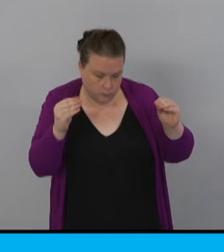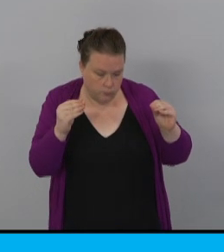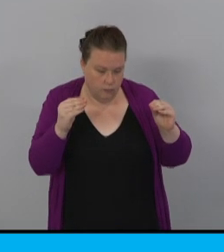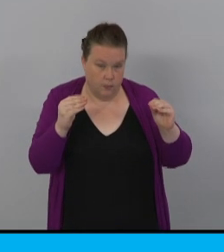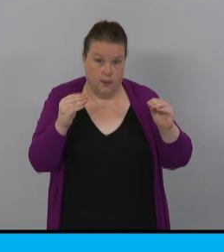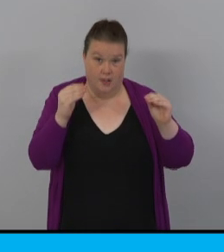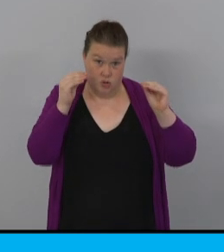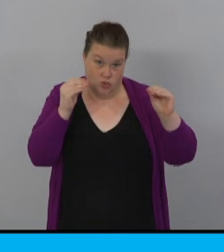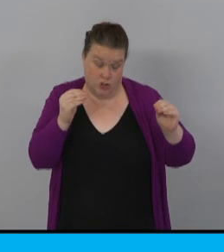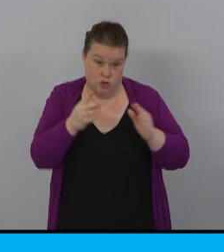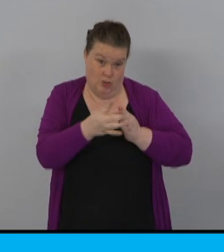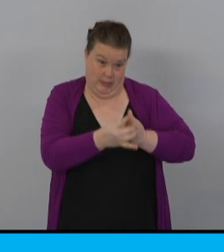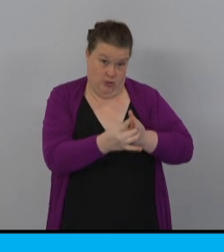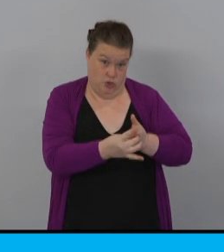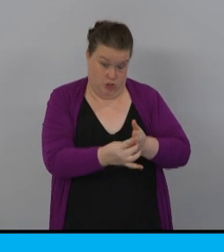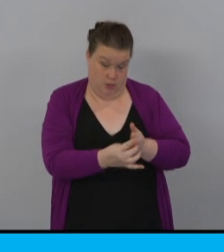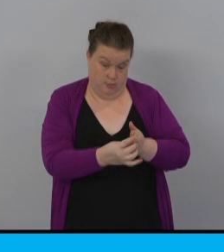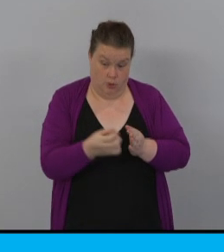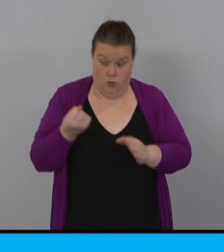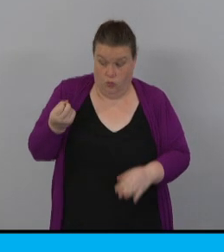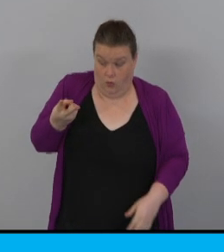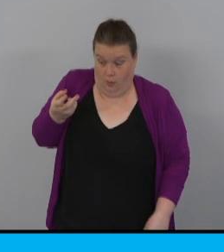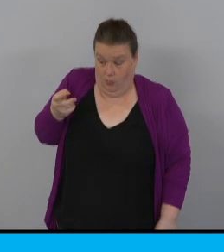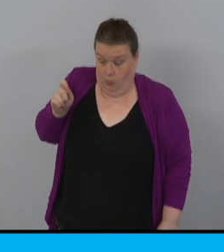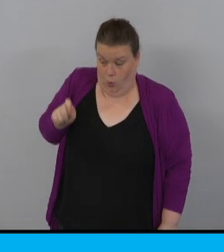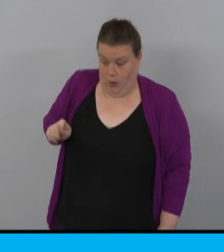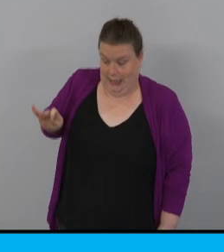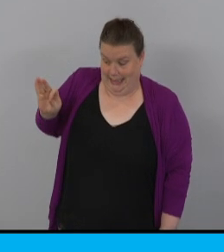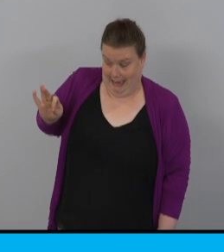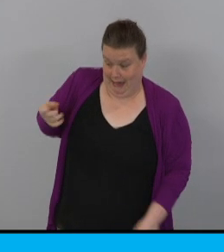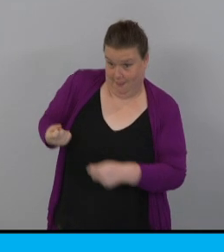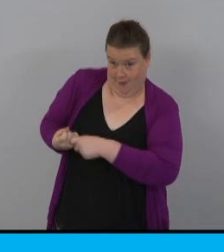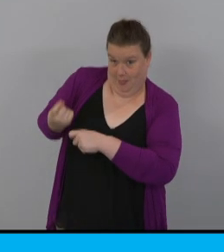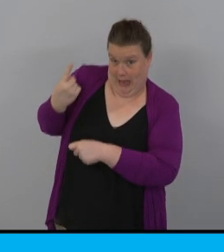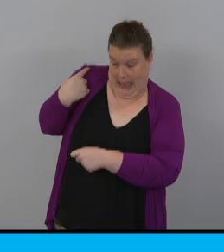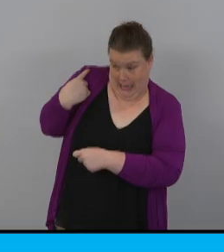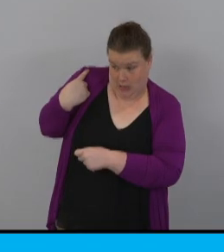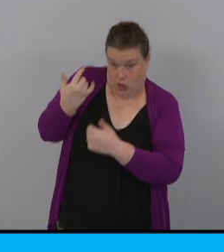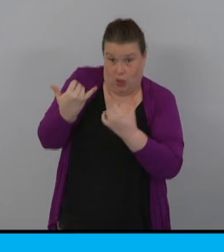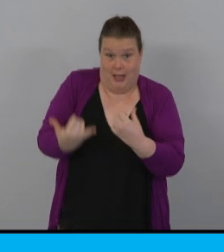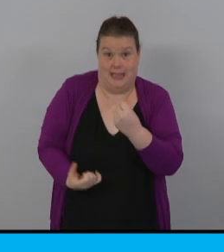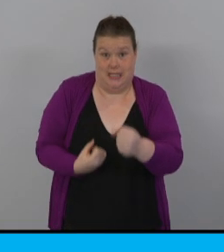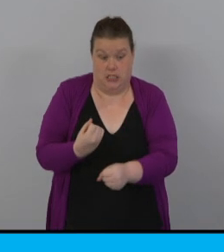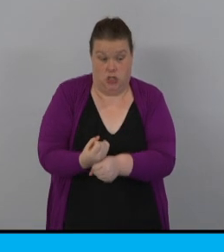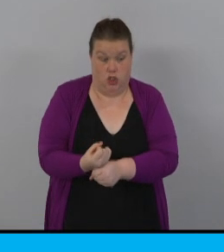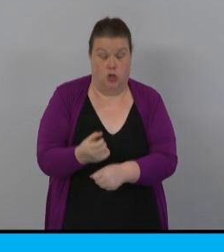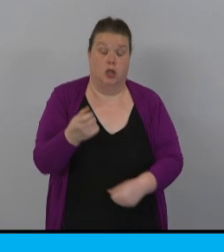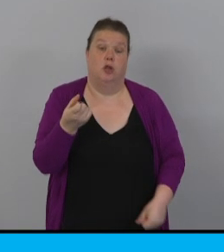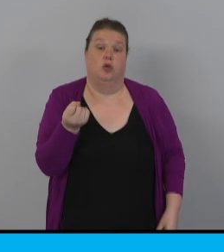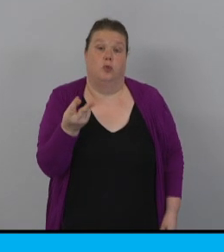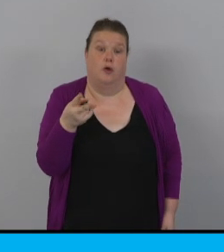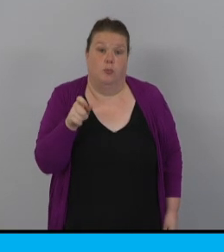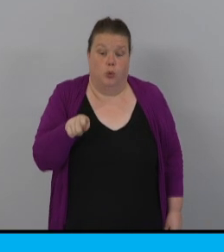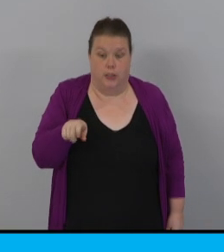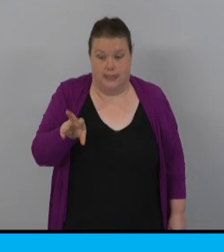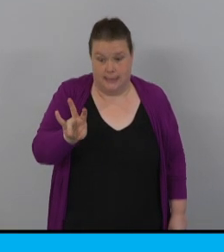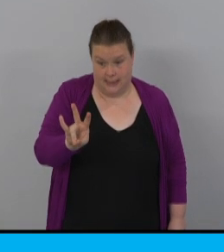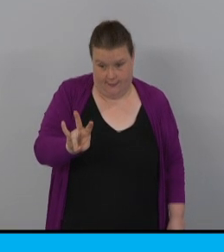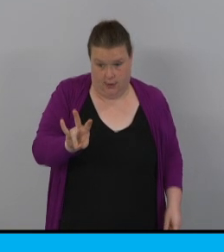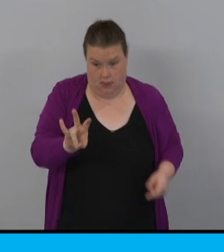slightly from 12.9 adopted last year to 12.7 in the adopted budget for this year. That's